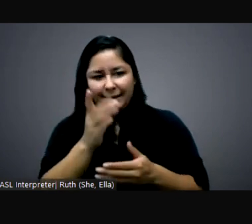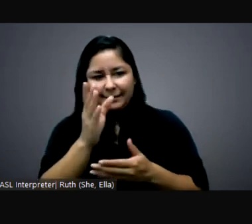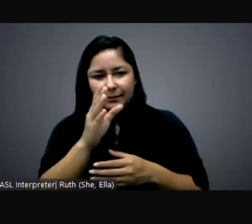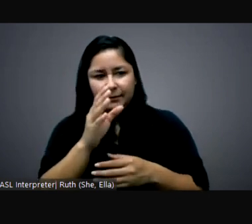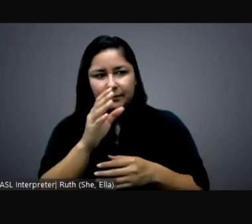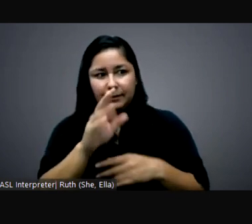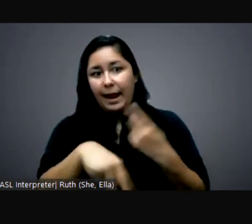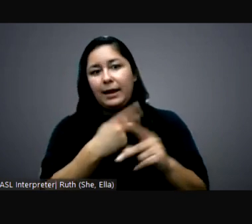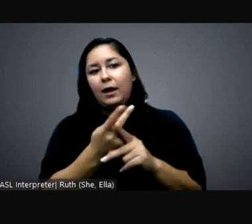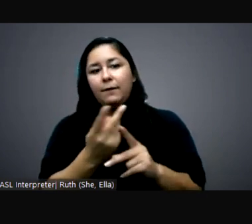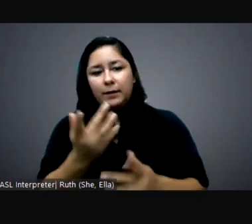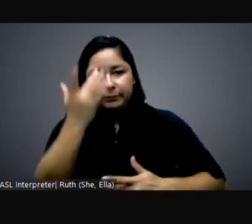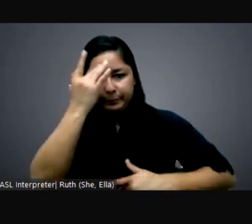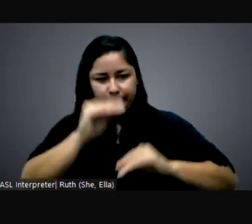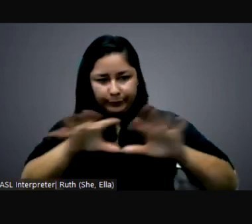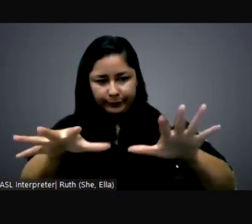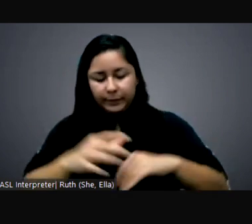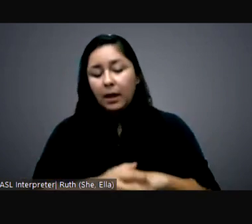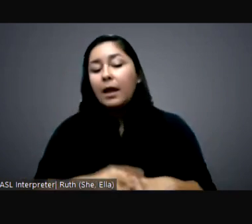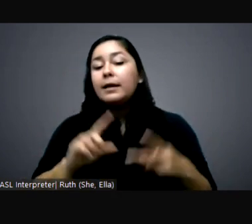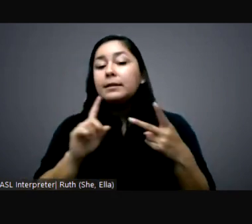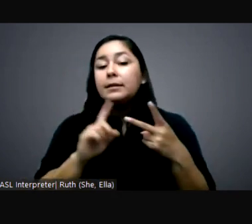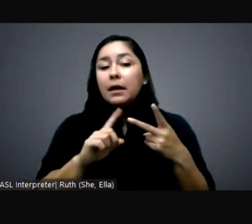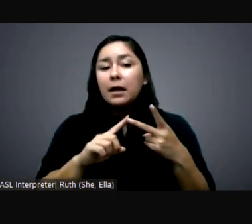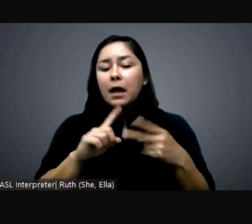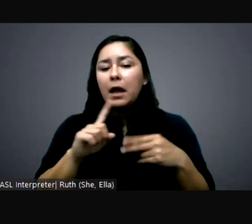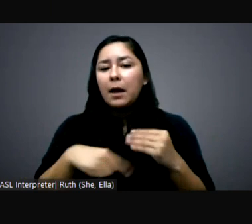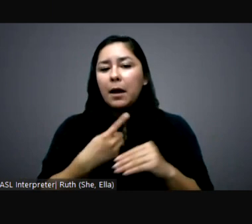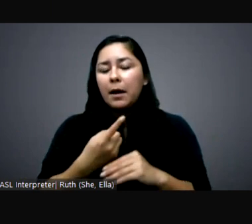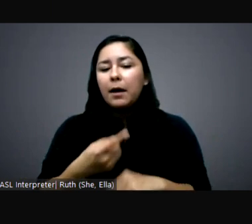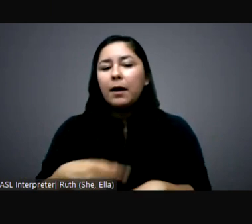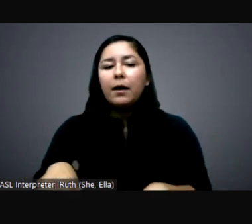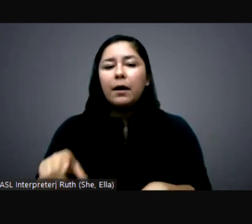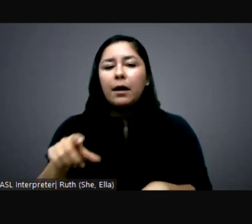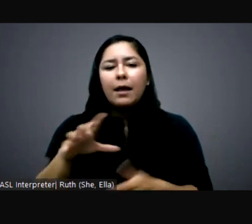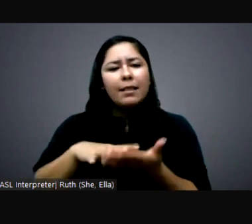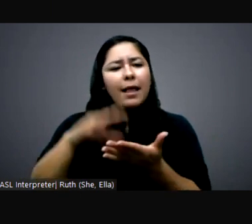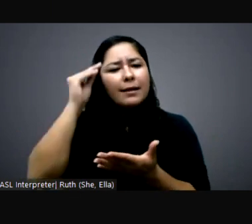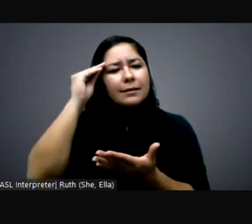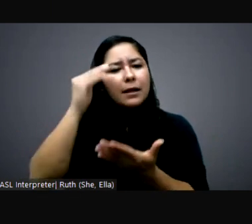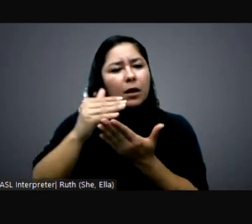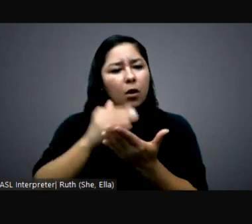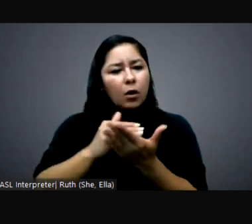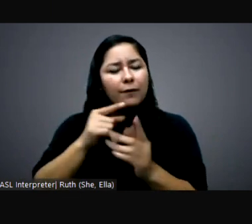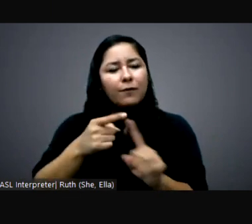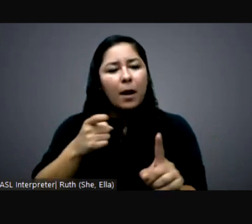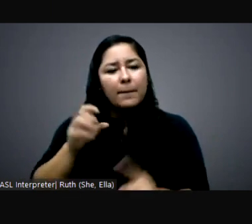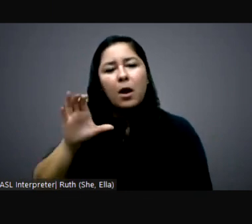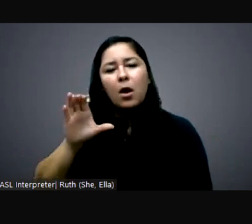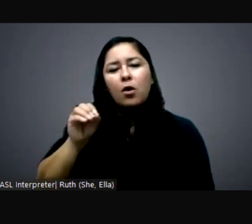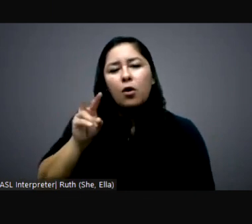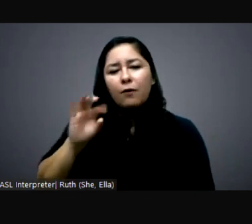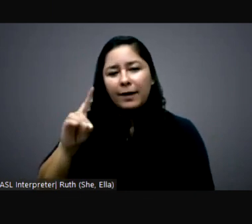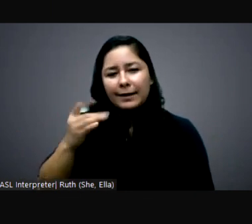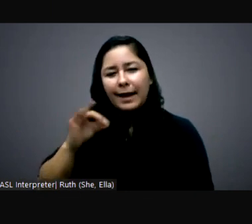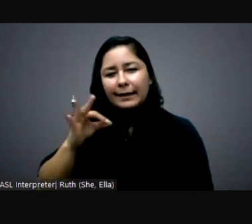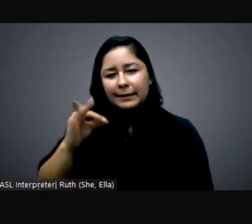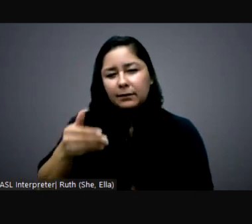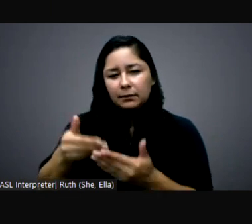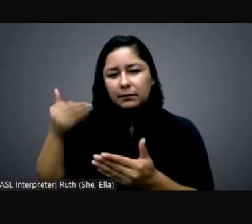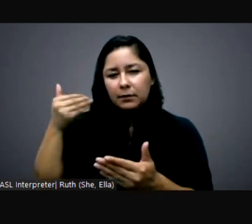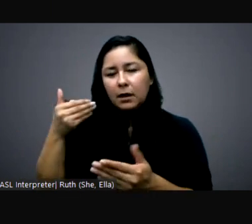then secondly, I'm also curious about lessons learned from COVID-19 preliminary being underfunded,